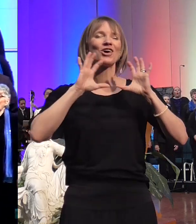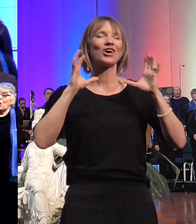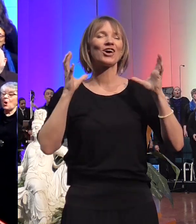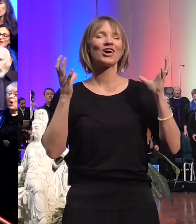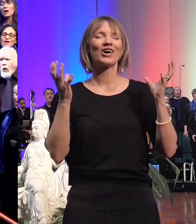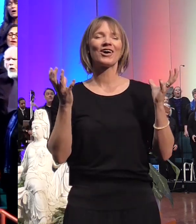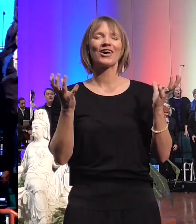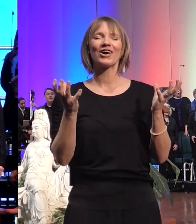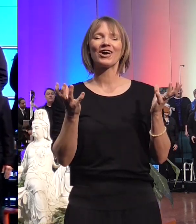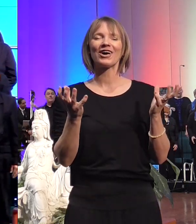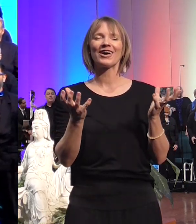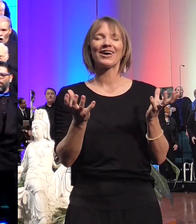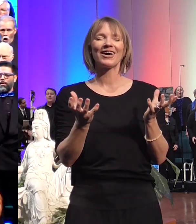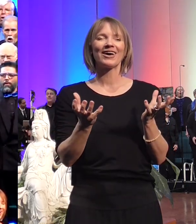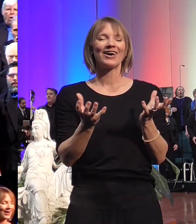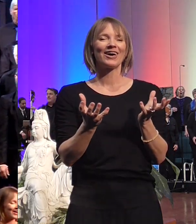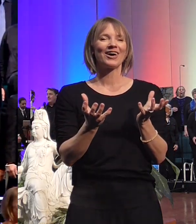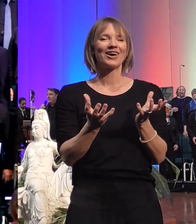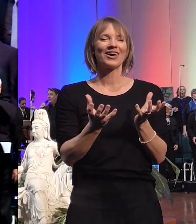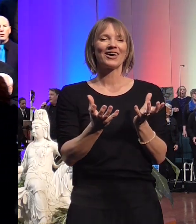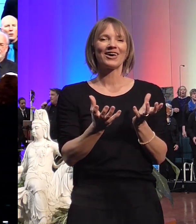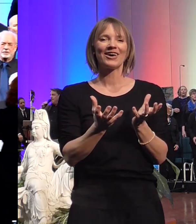wonderful world.